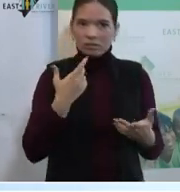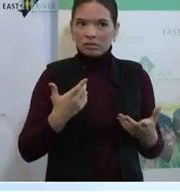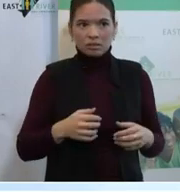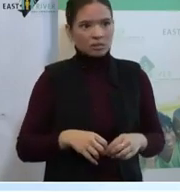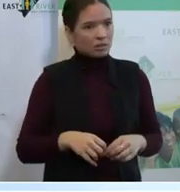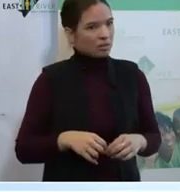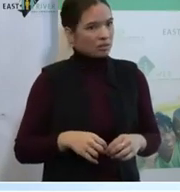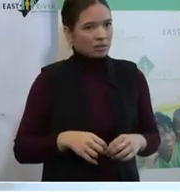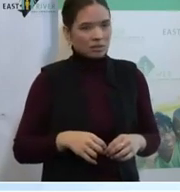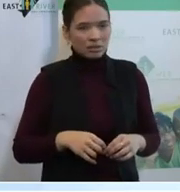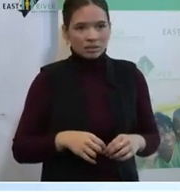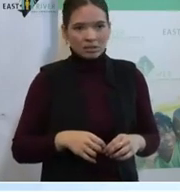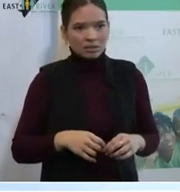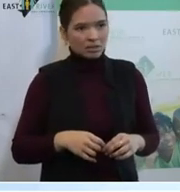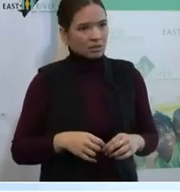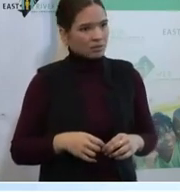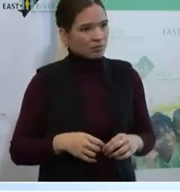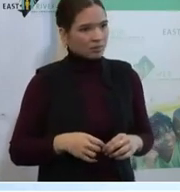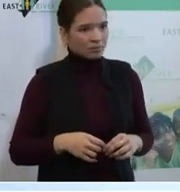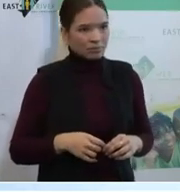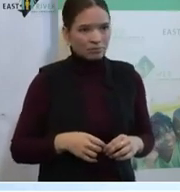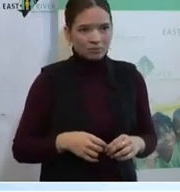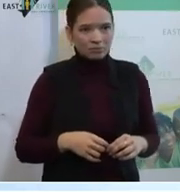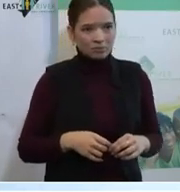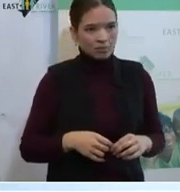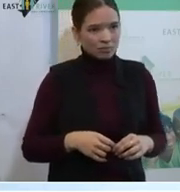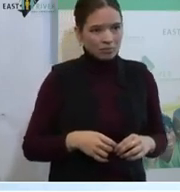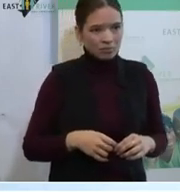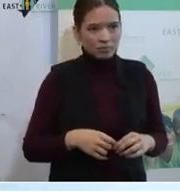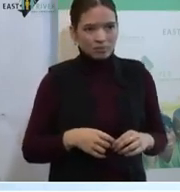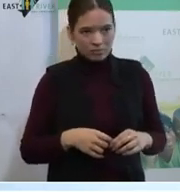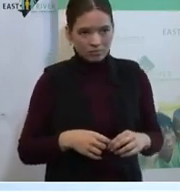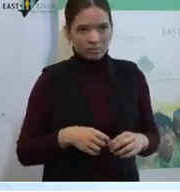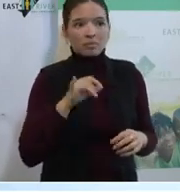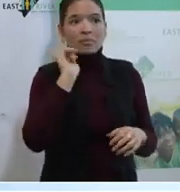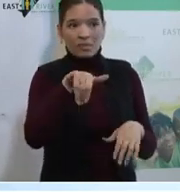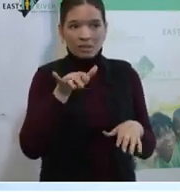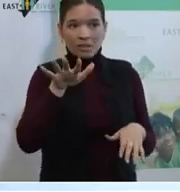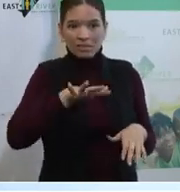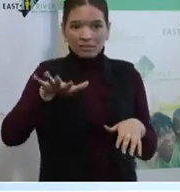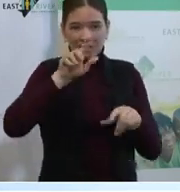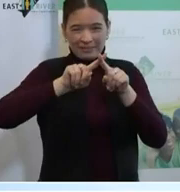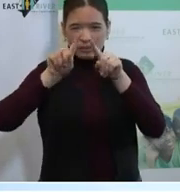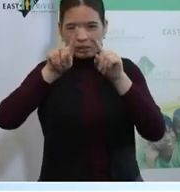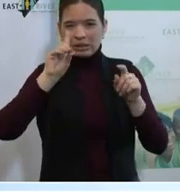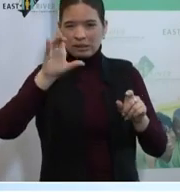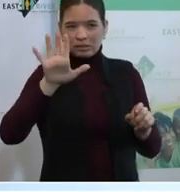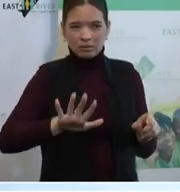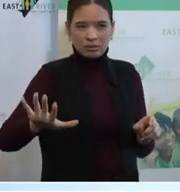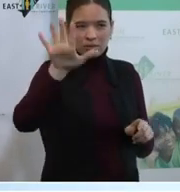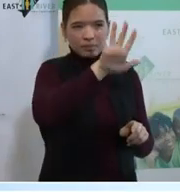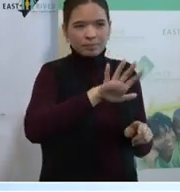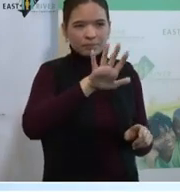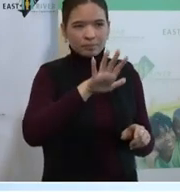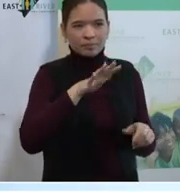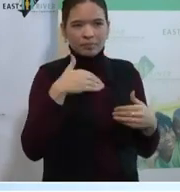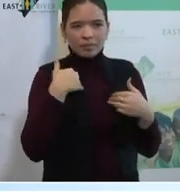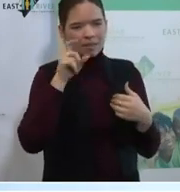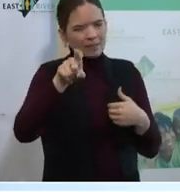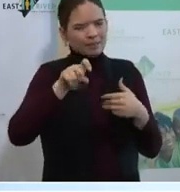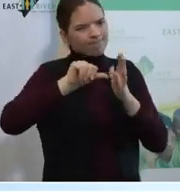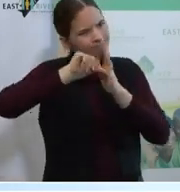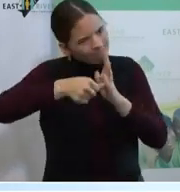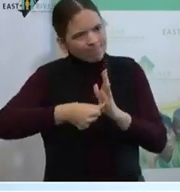that they are getting everything they want from a recreation center. Now, keep in mind that our DPR centers are